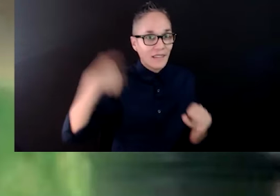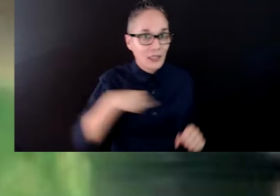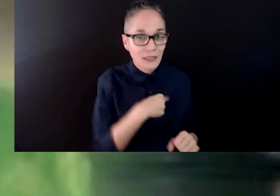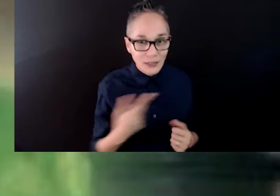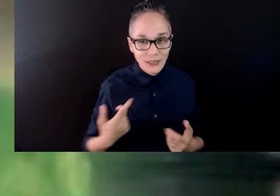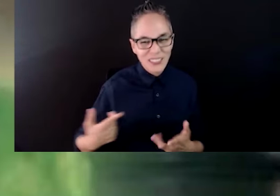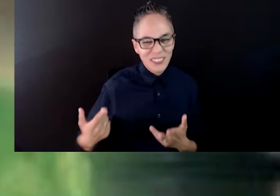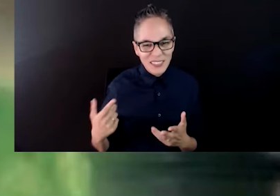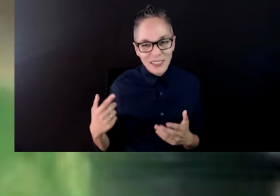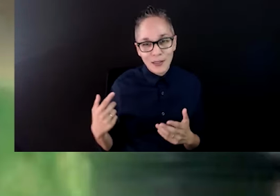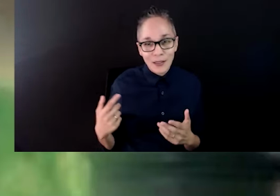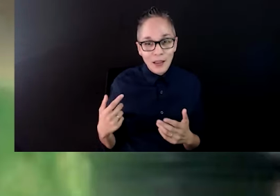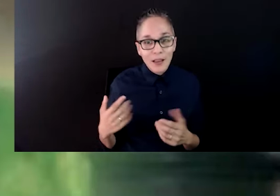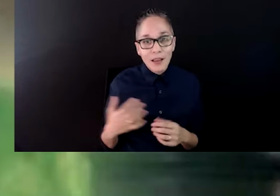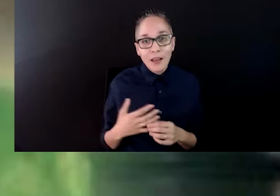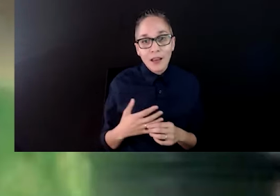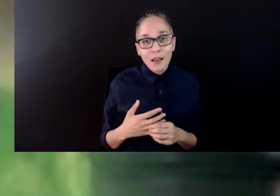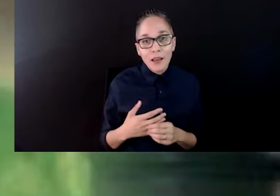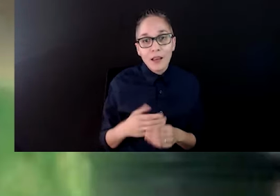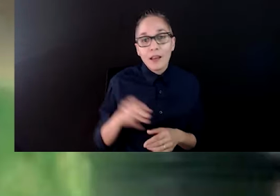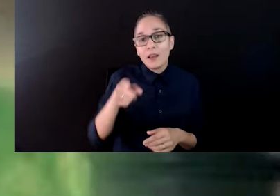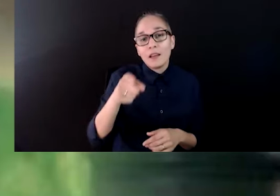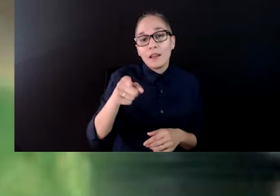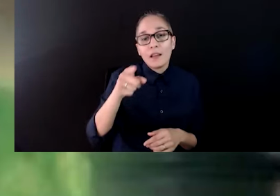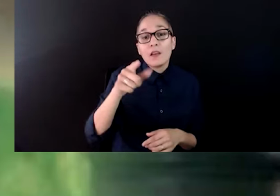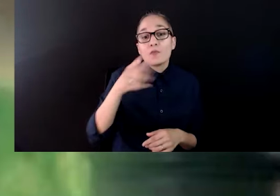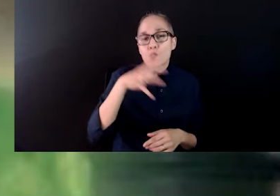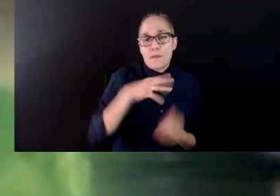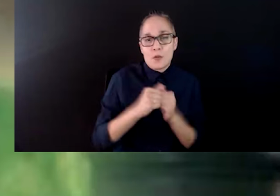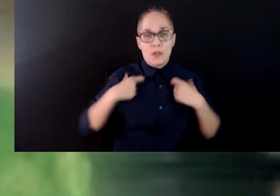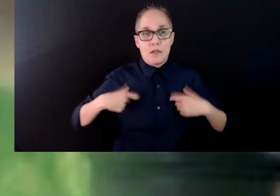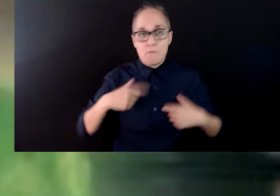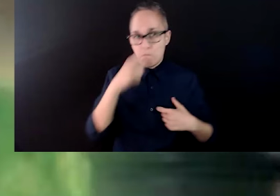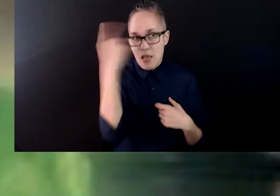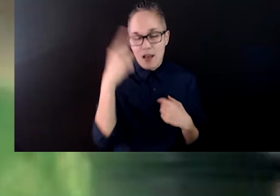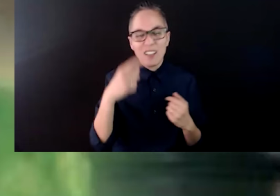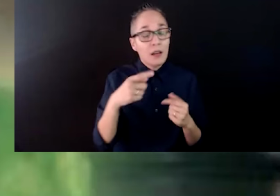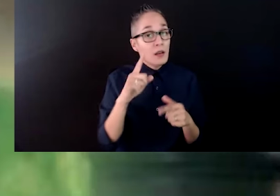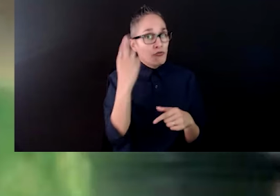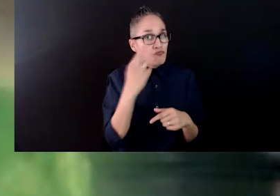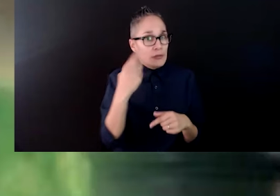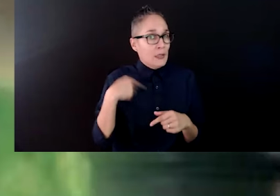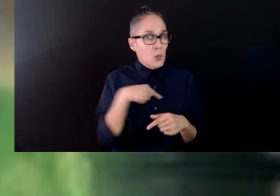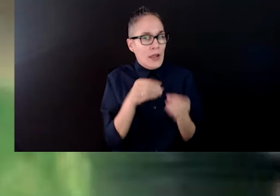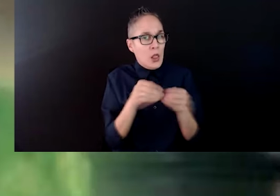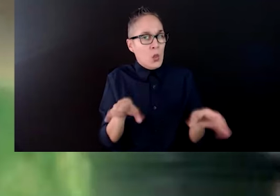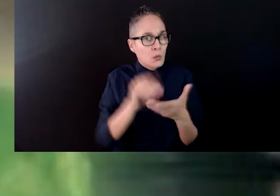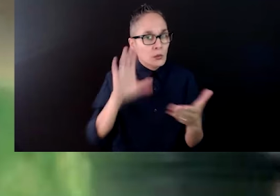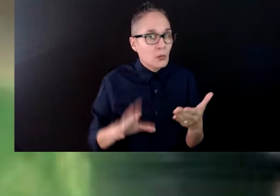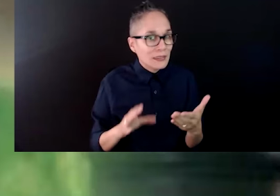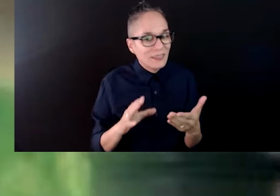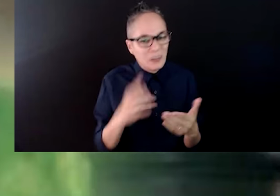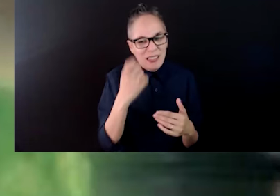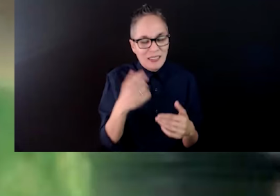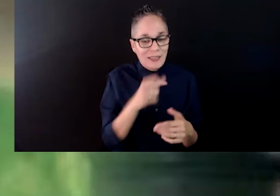of the reasons why we're losing them, same reason why we lose students. They don't feel they belong here. Yeah. Maybe we need more